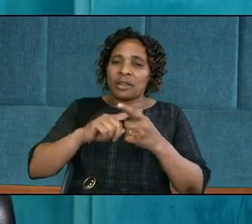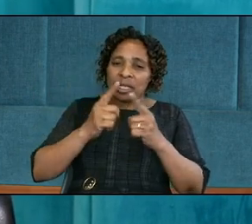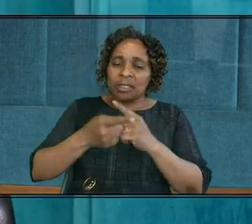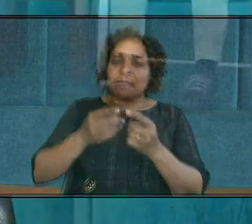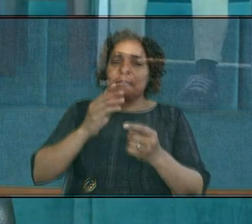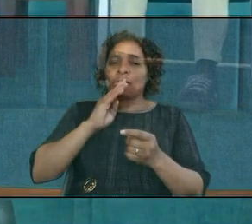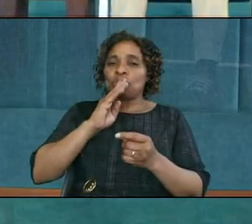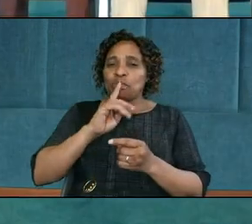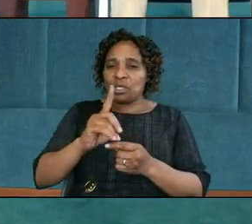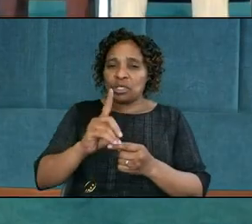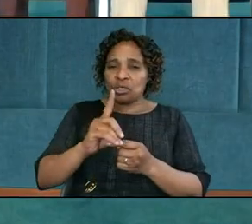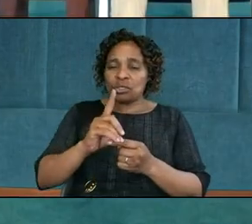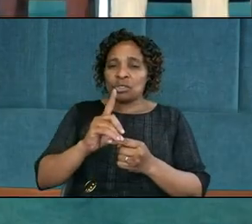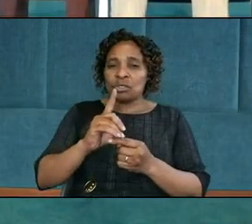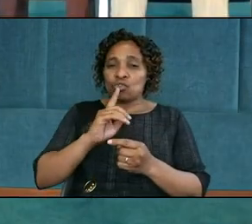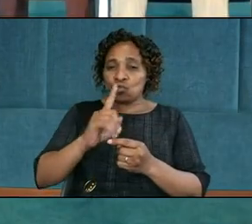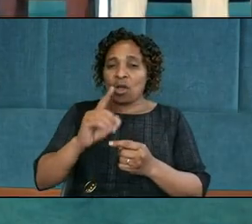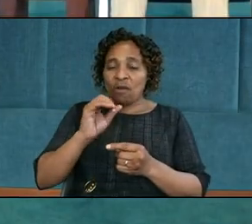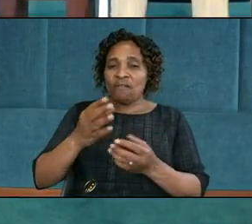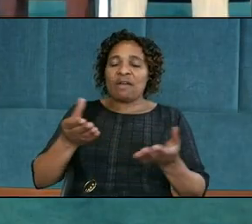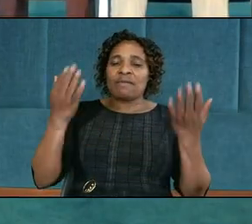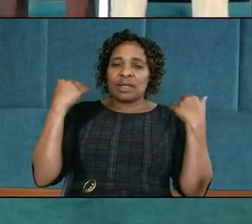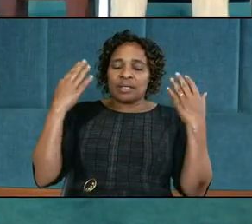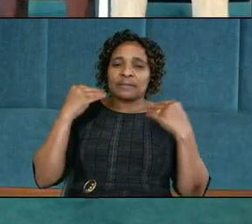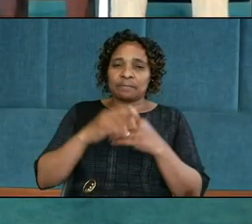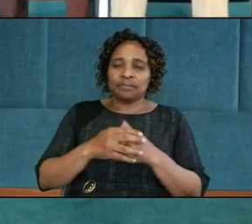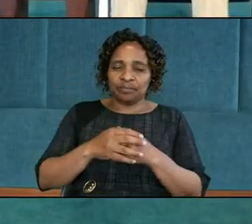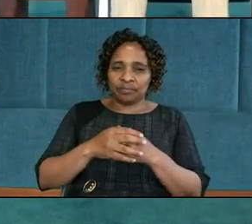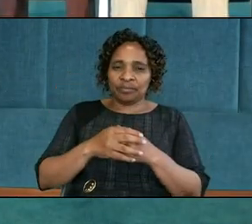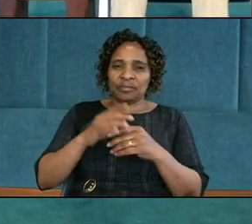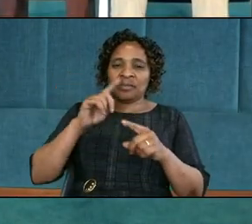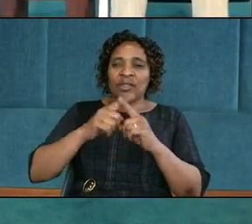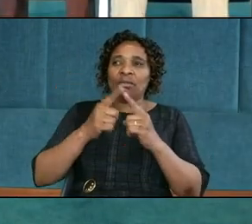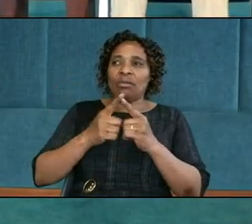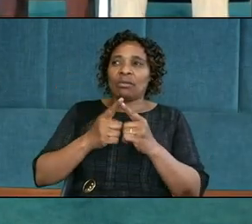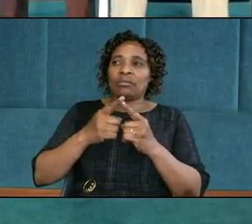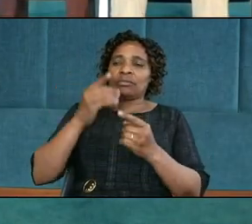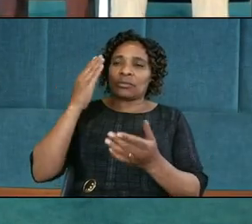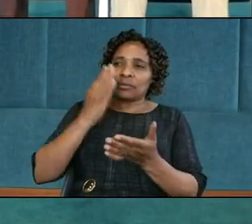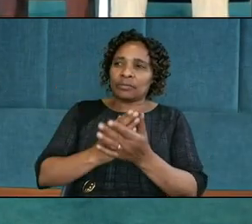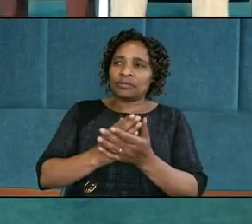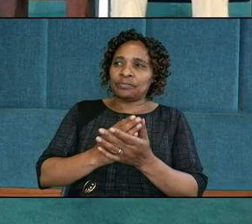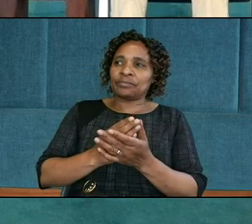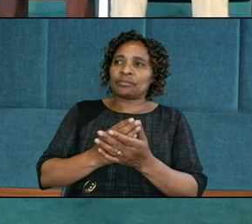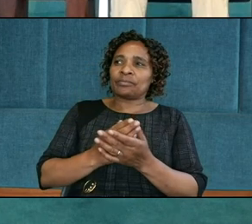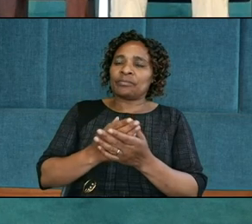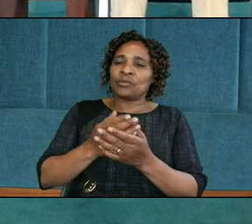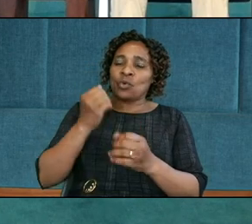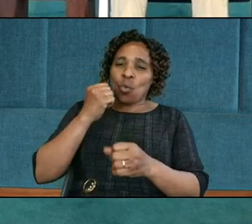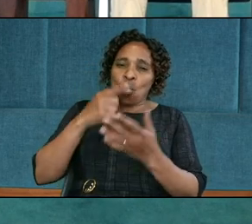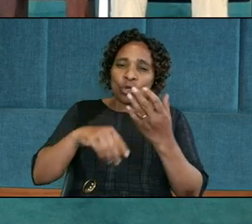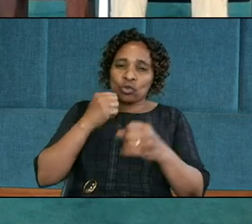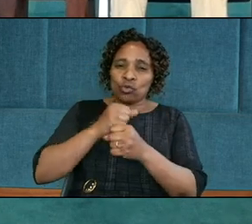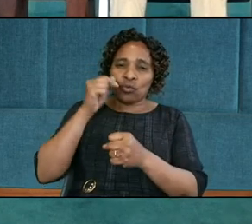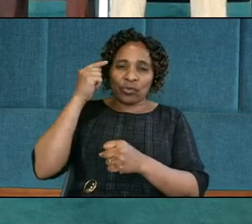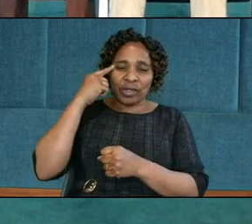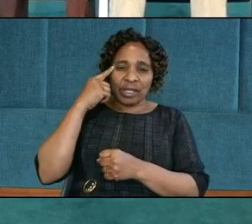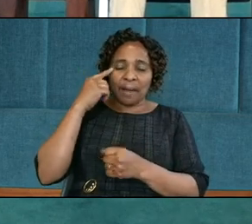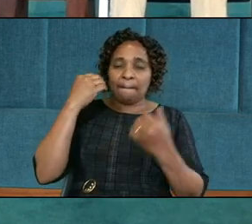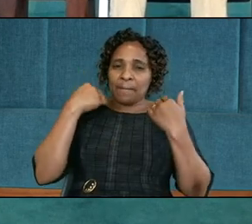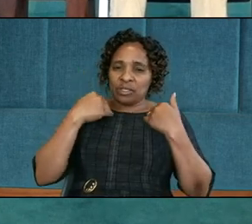eternity. Yeah, that cut me right deep. Anyway, all right. Zeka, what do you think?